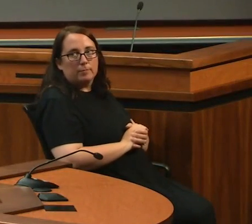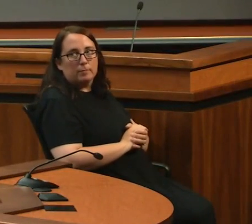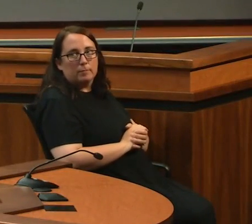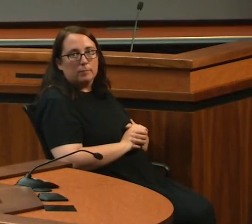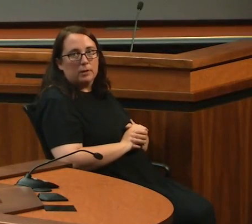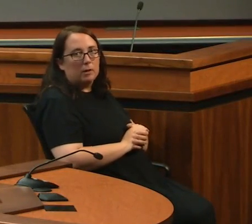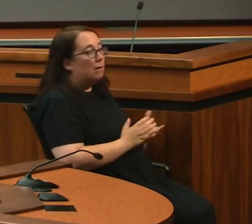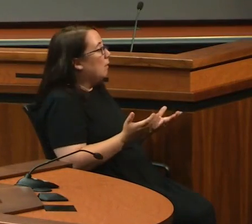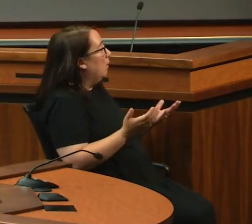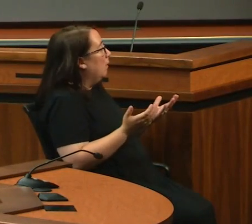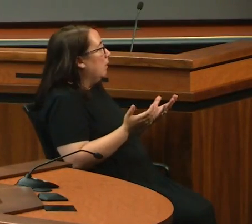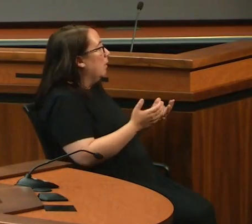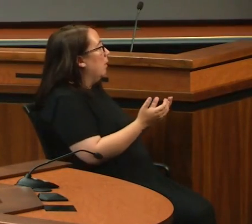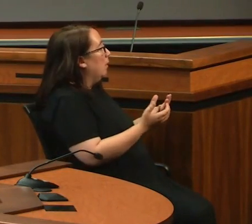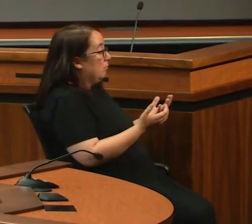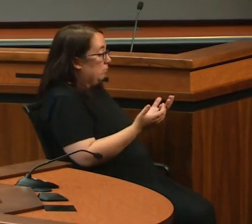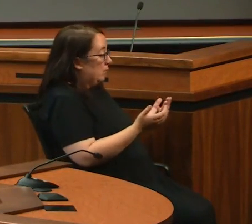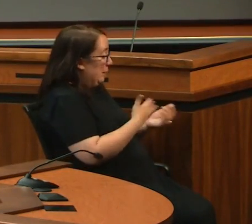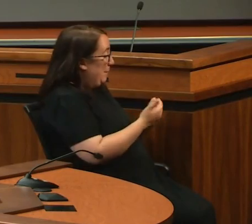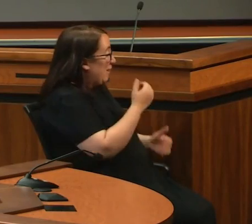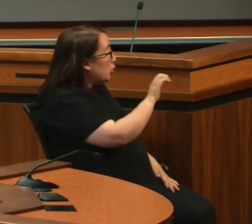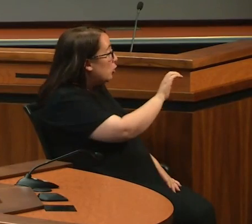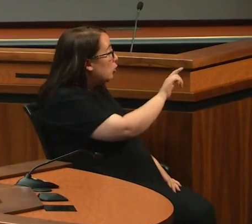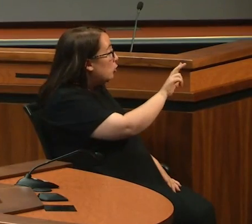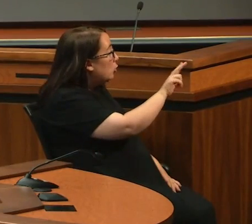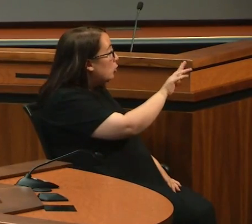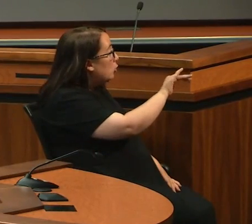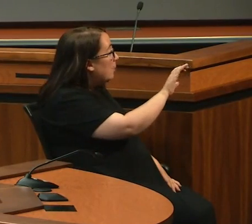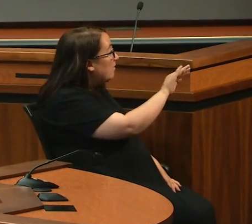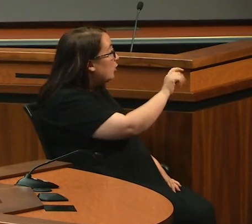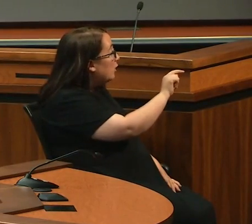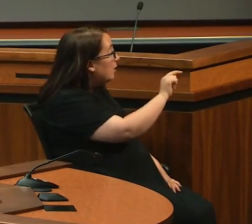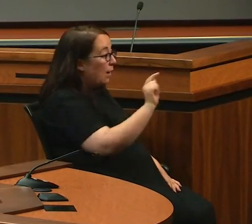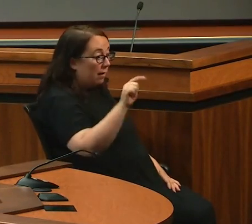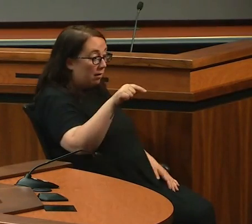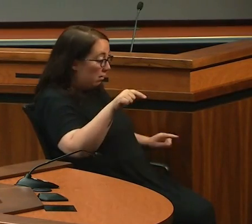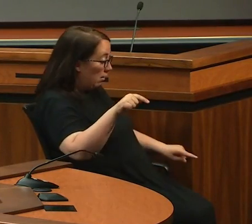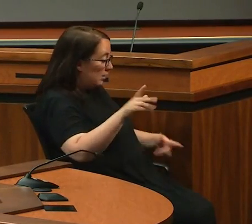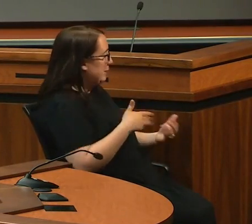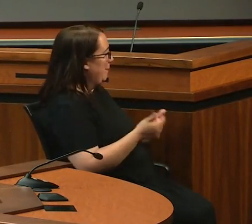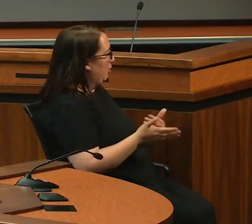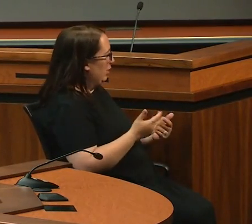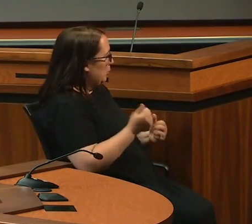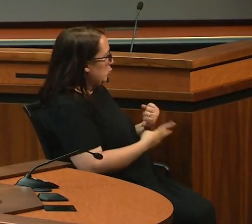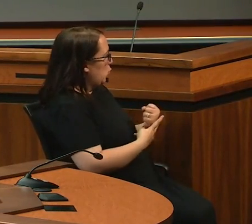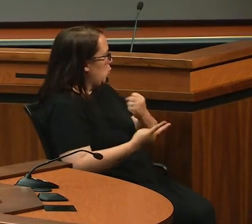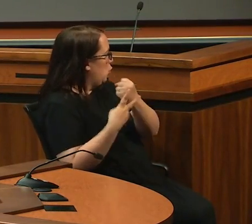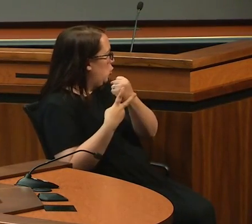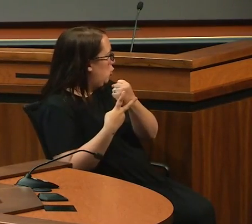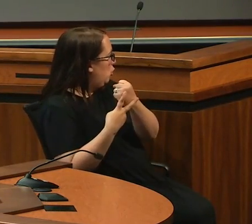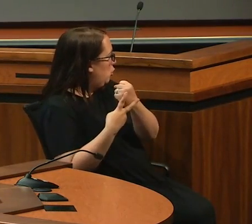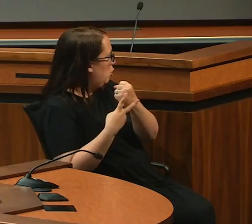a cubic foot stored is a cubic foot stored no matter whether we put it underground or above ground. Above ground is cheaper where you have the space. Of course.